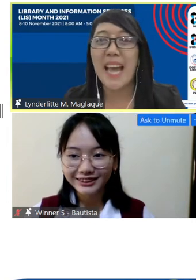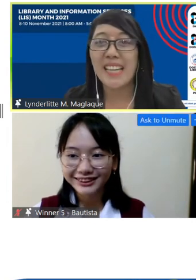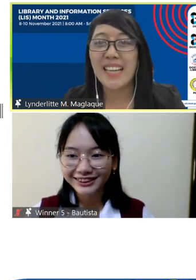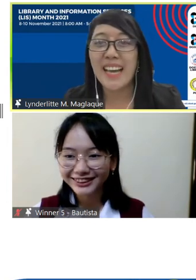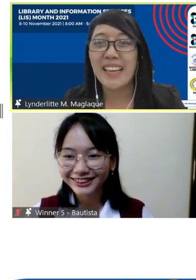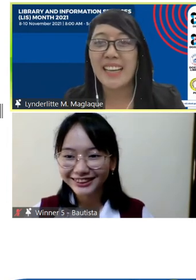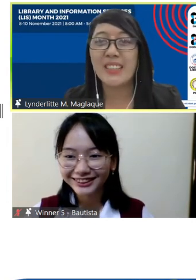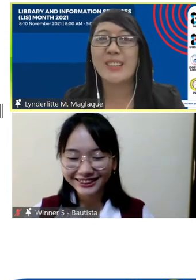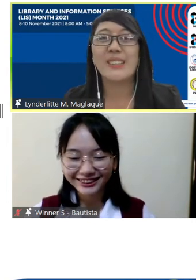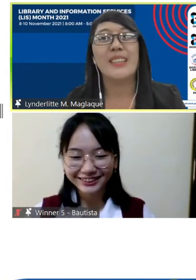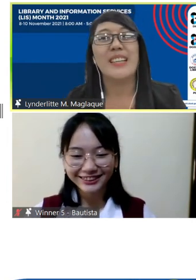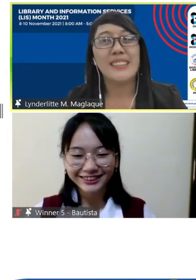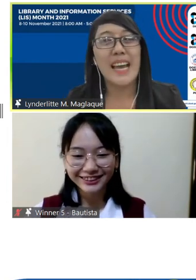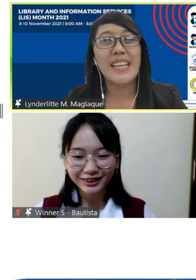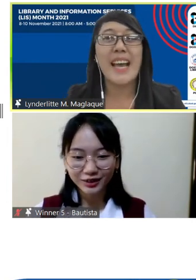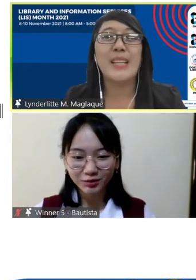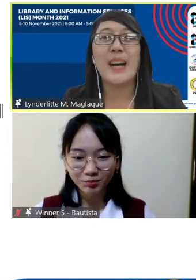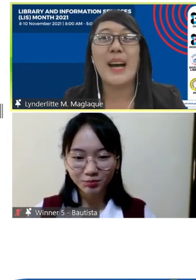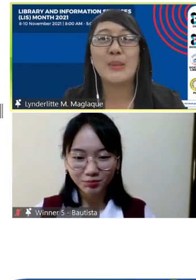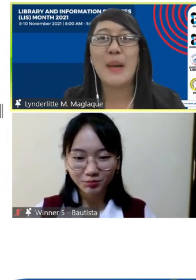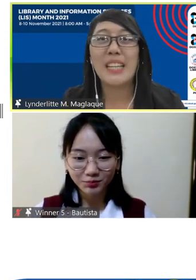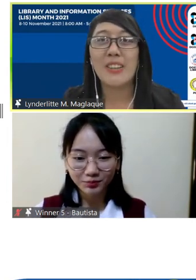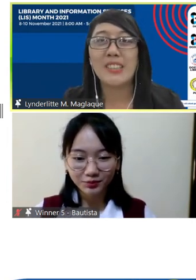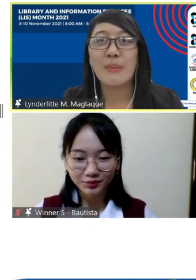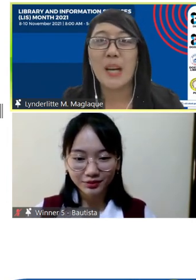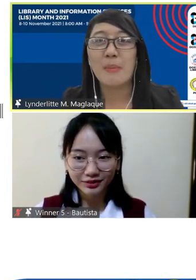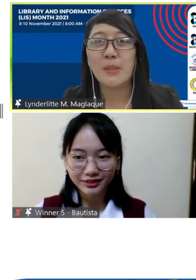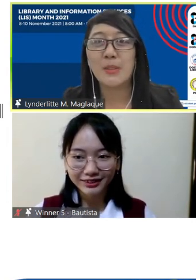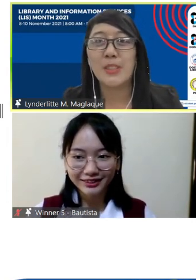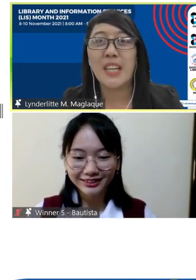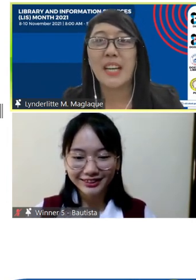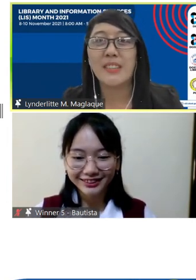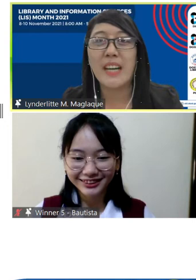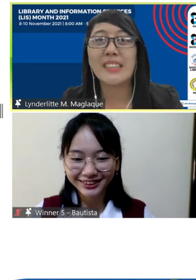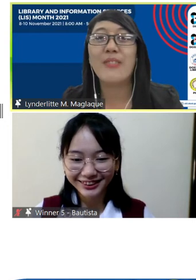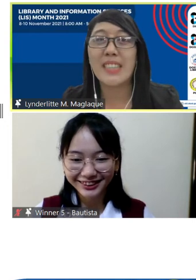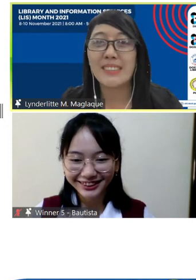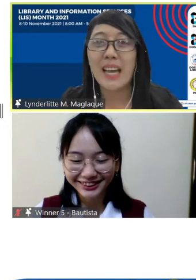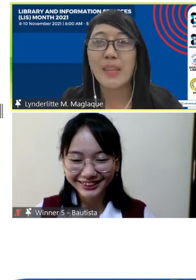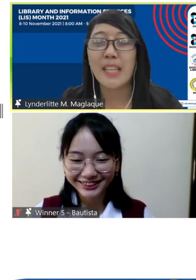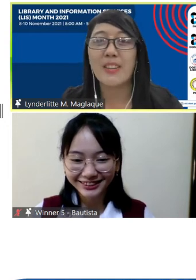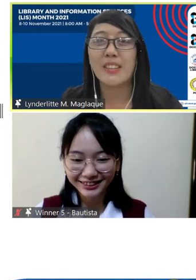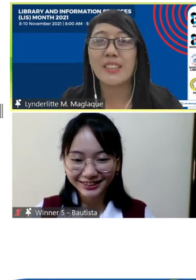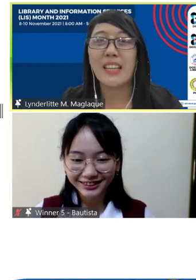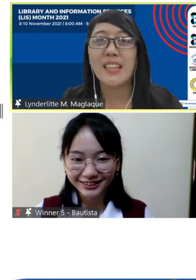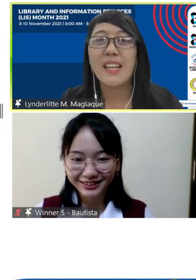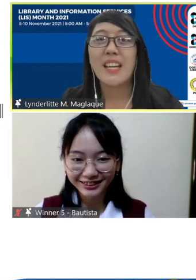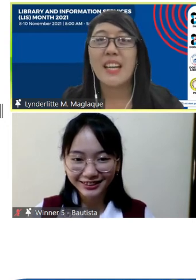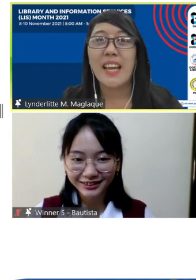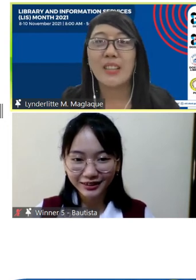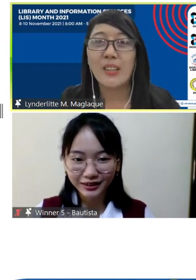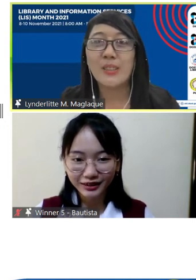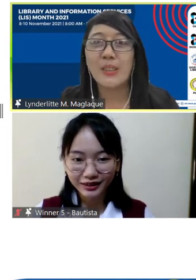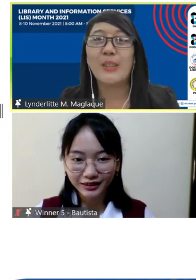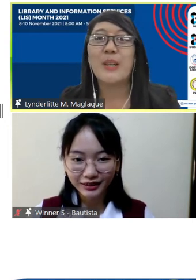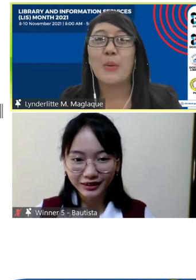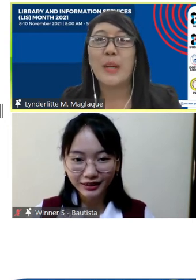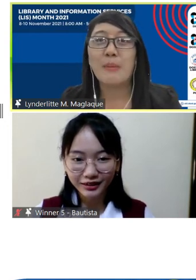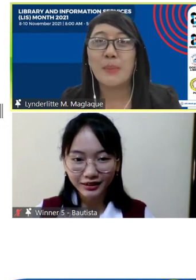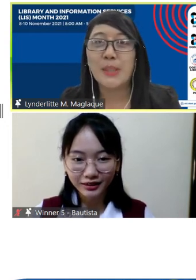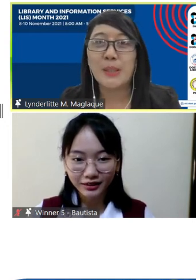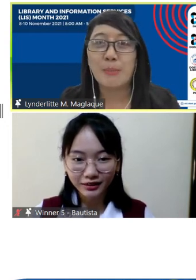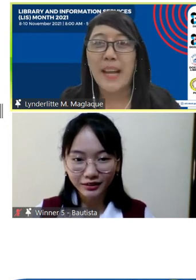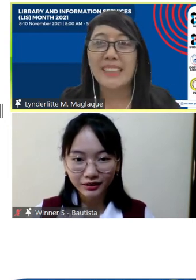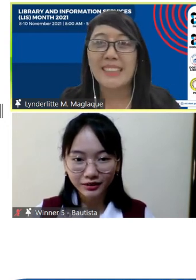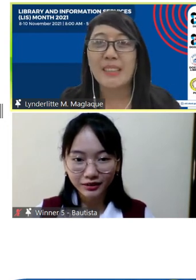Amaris Briana, and all, sana ano, sumali ka ulit sa mga future ano activities namin and contest. And also,